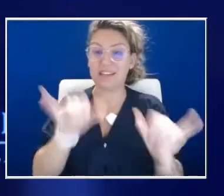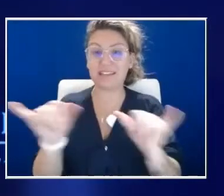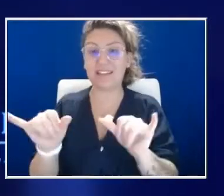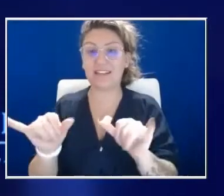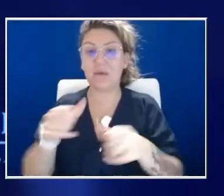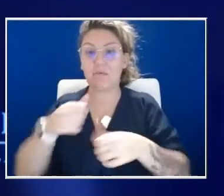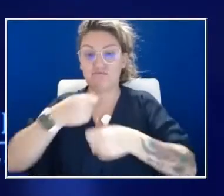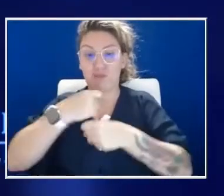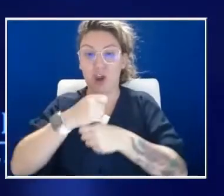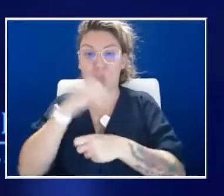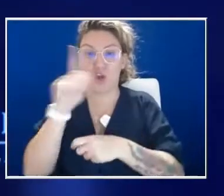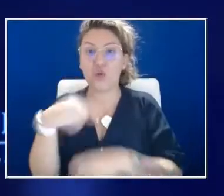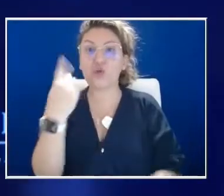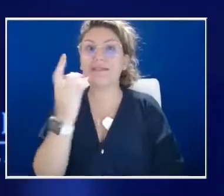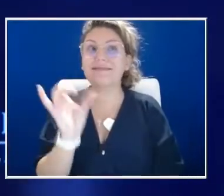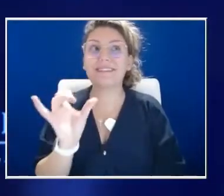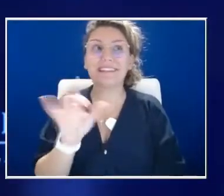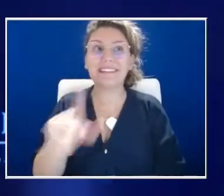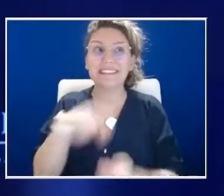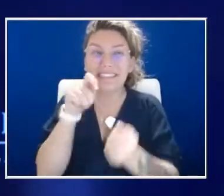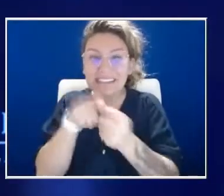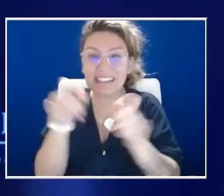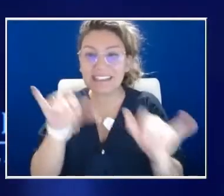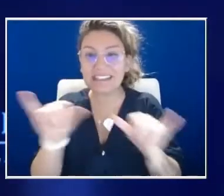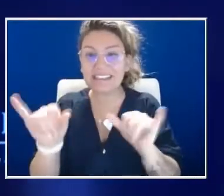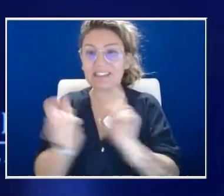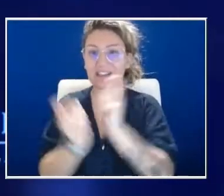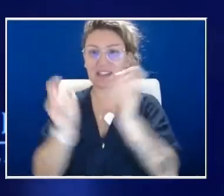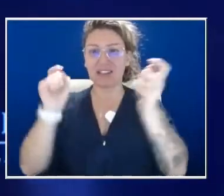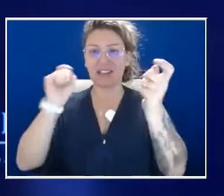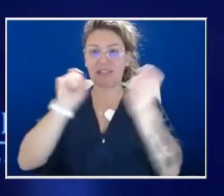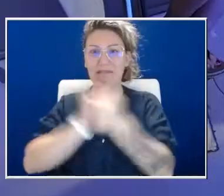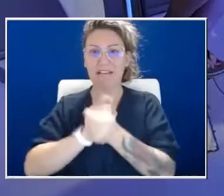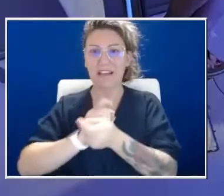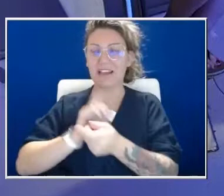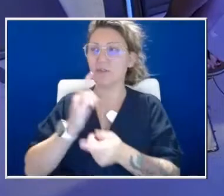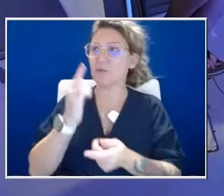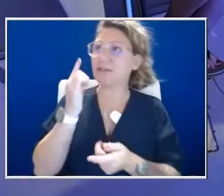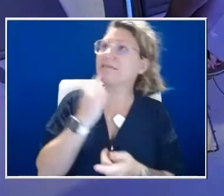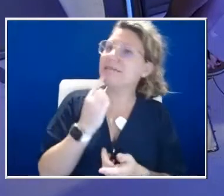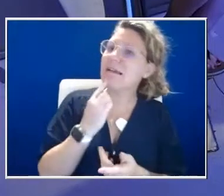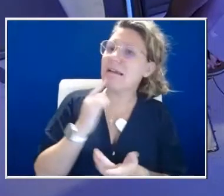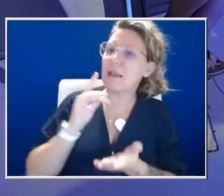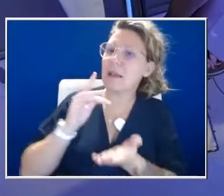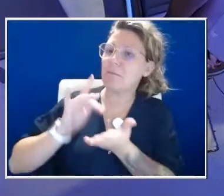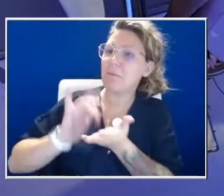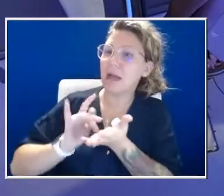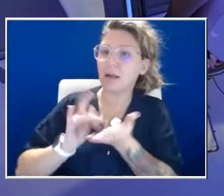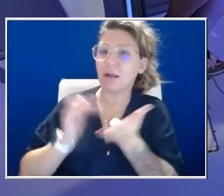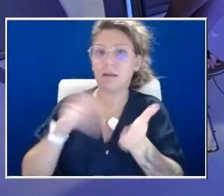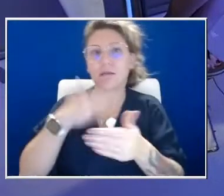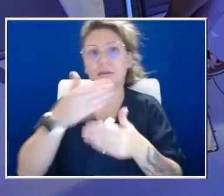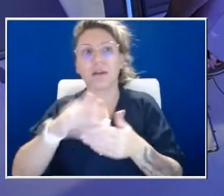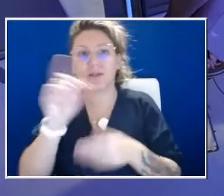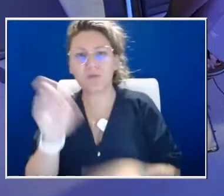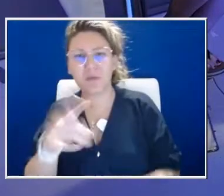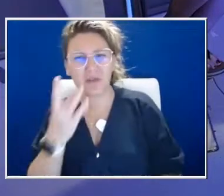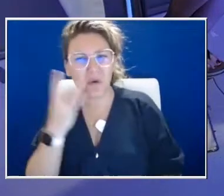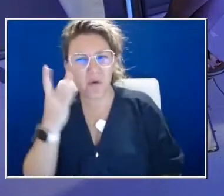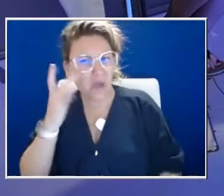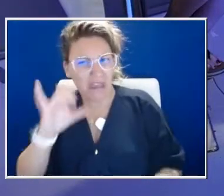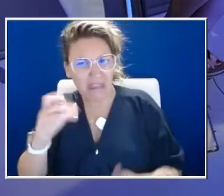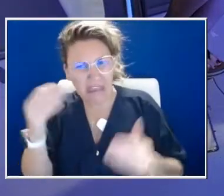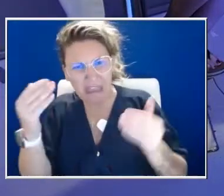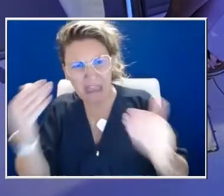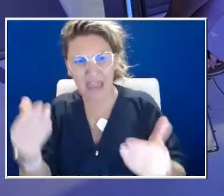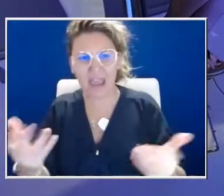the same, except they like change it up. Sometimes they'll say like medicated on the top. Of course, my next question, and you probably don't have the answer, is why is that allowed? But yeah, I